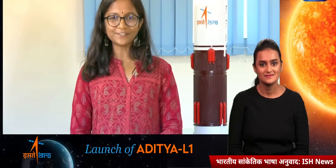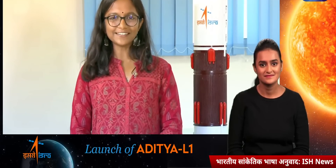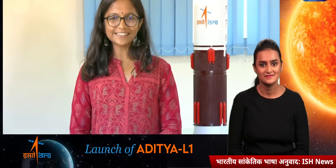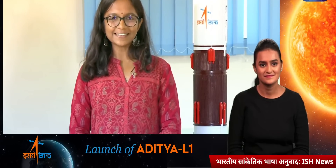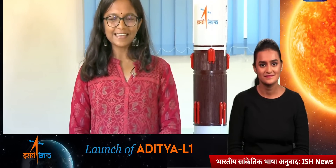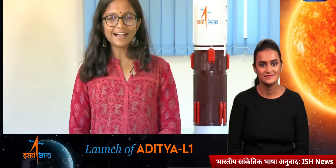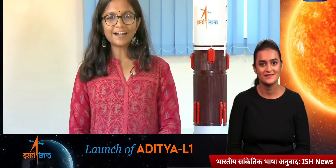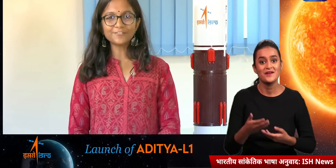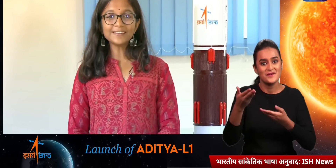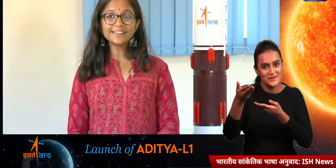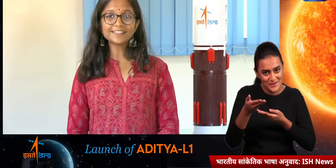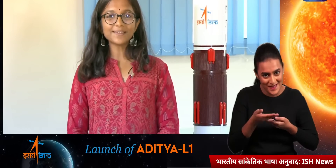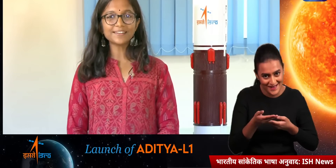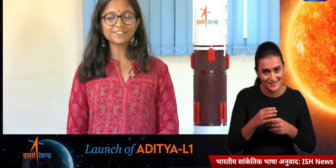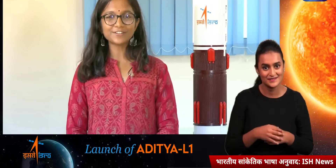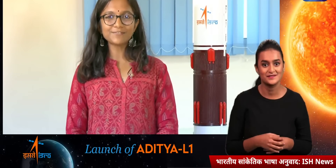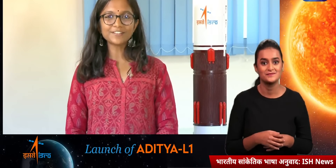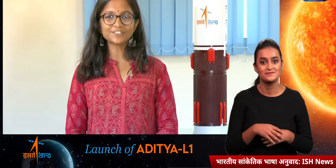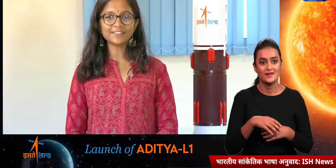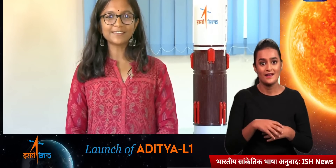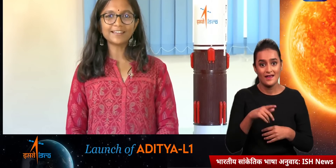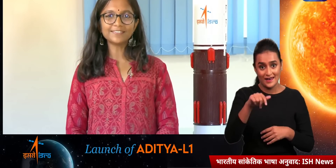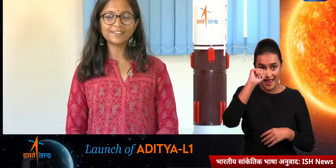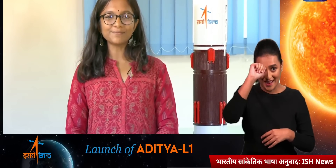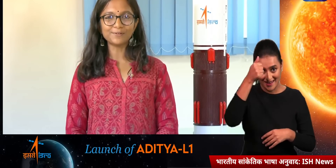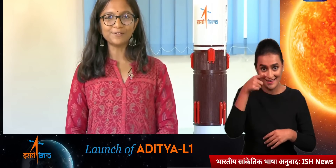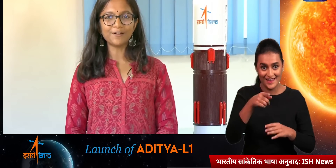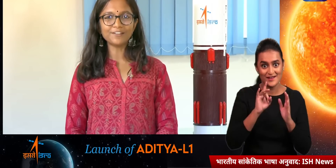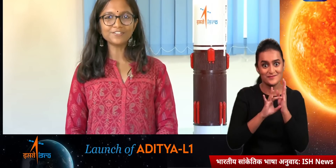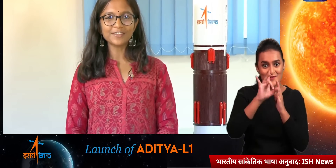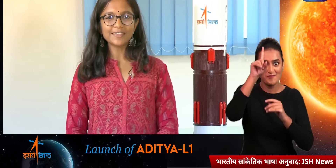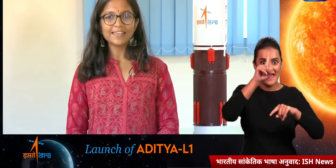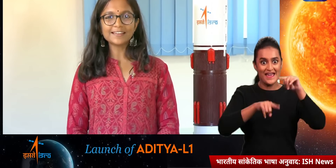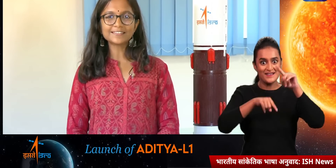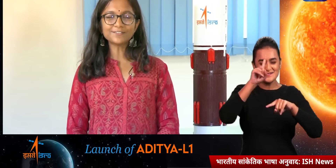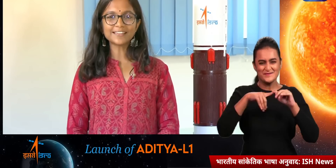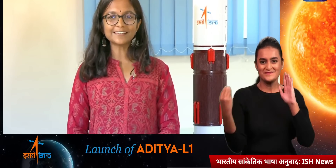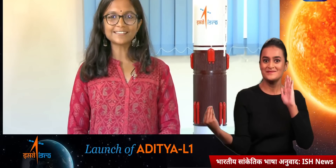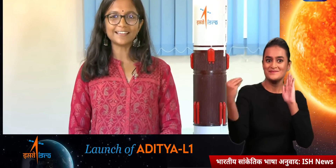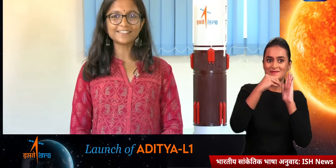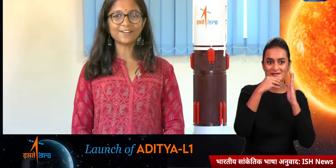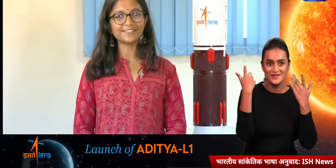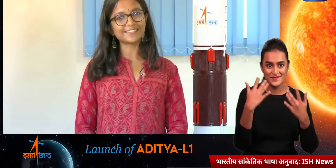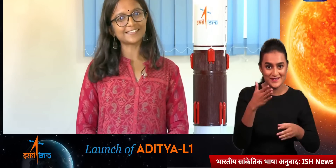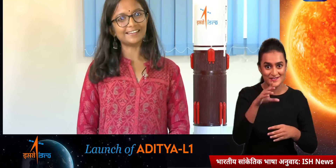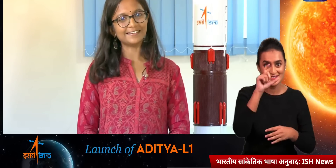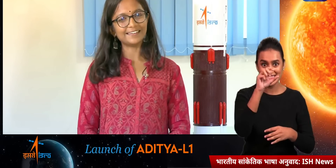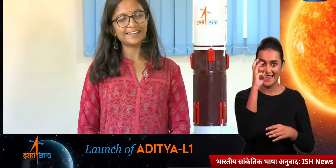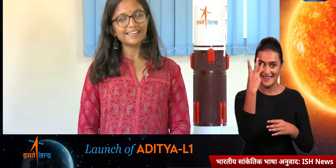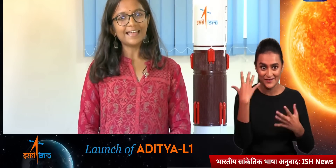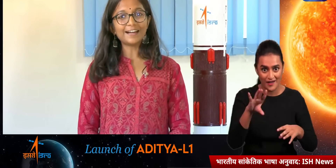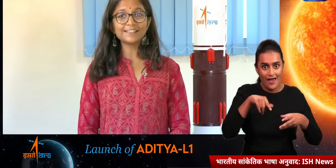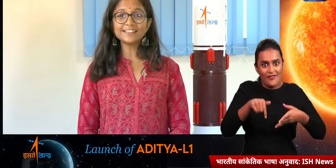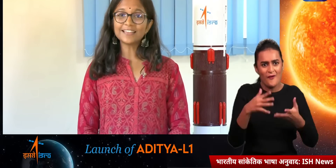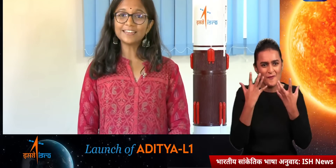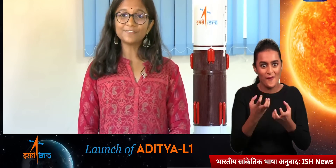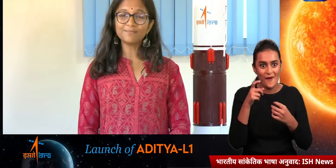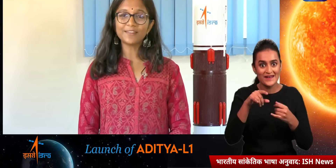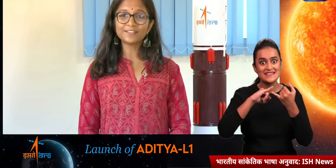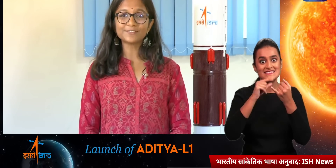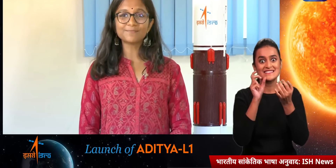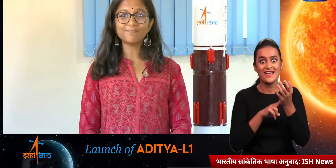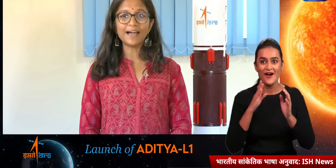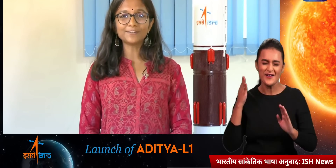Welcome viewers. After India has made history with the Chandrayaan-3 moon launch, it has now set its eyes on the sun. These